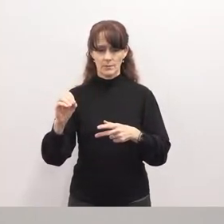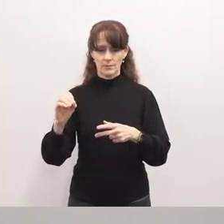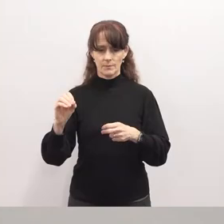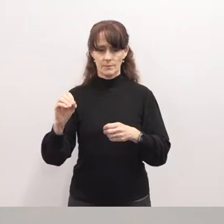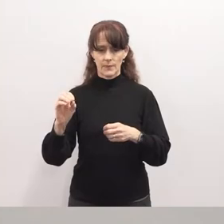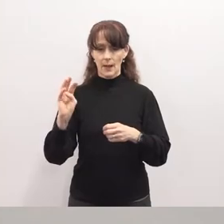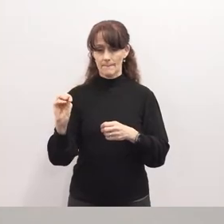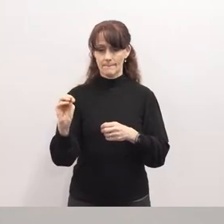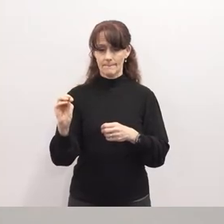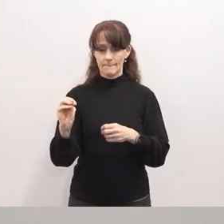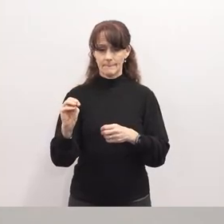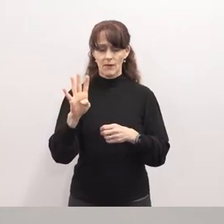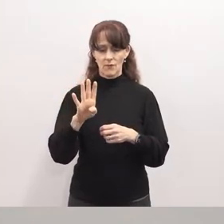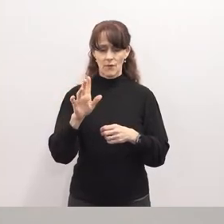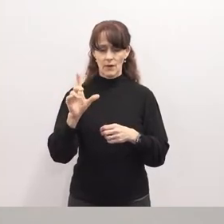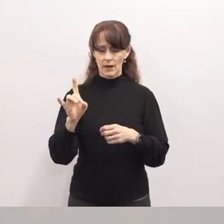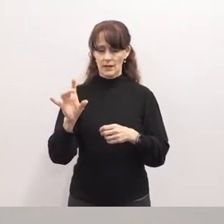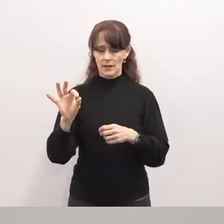48900M and